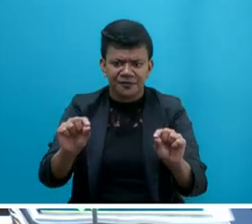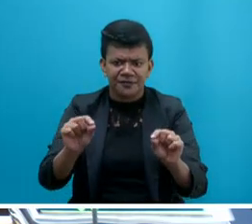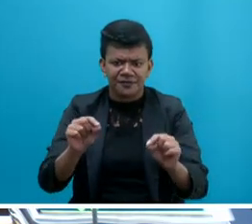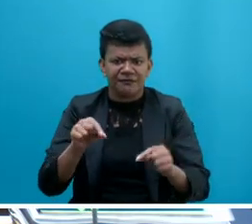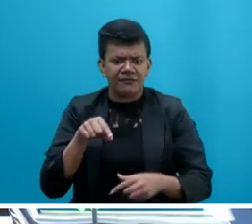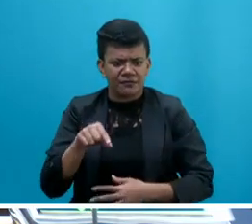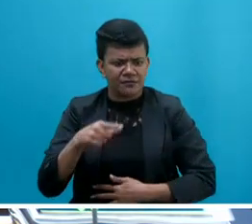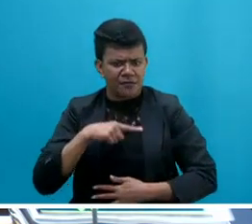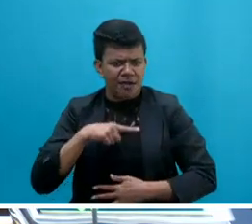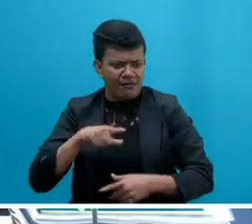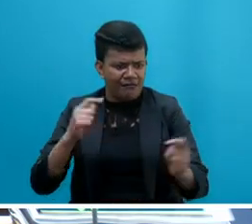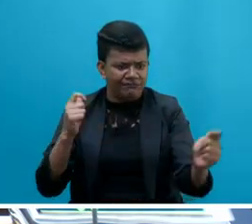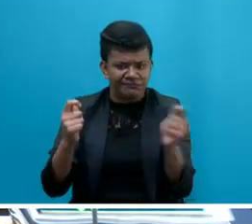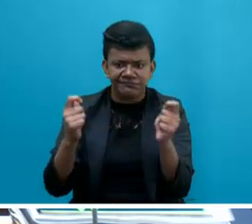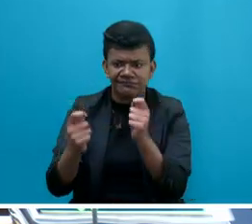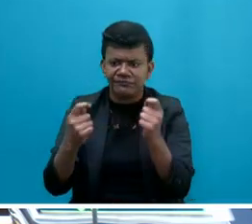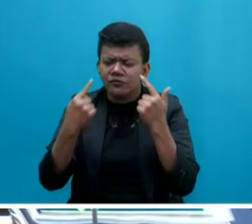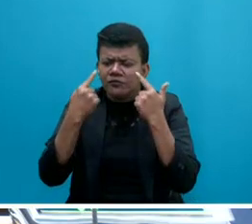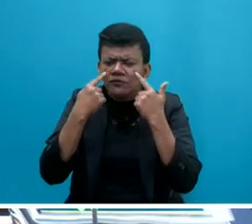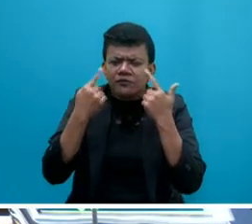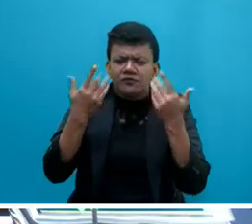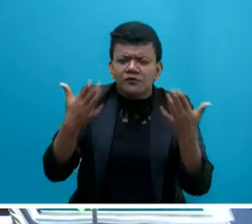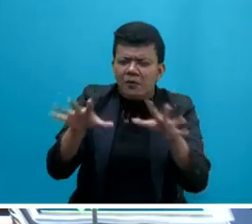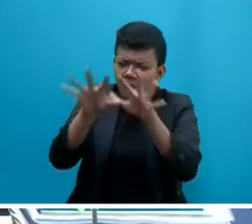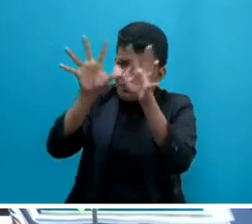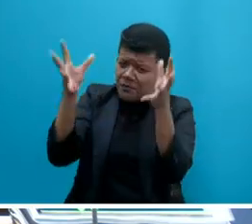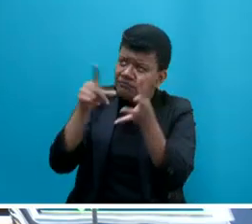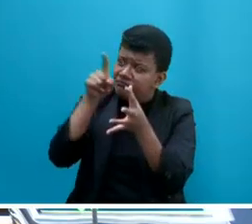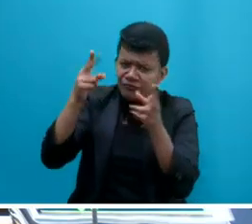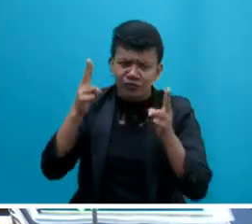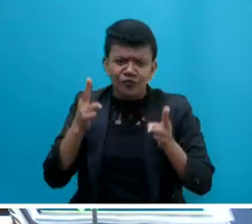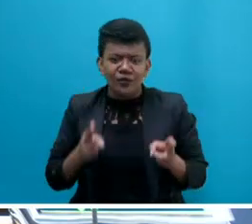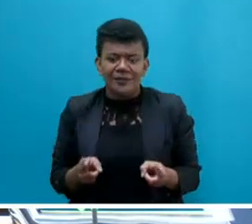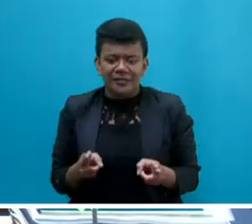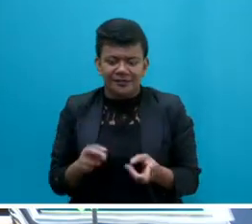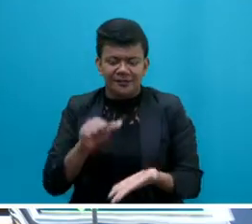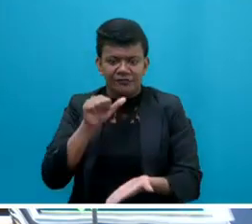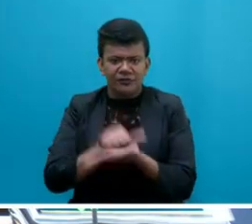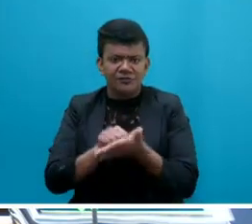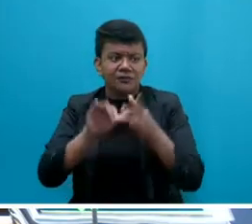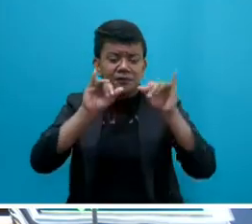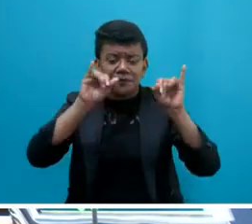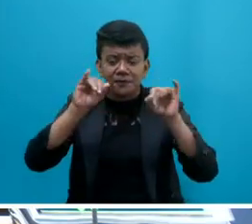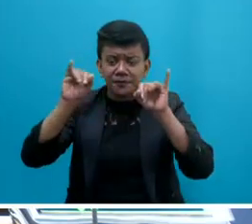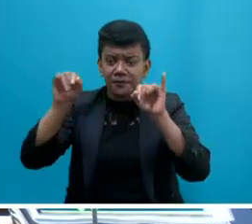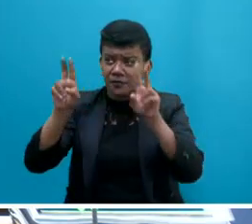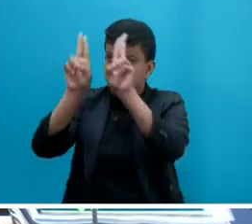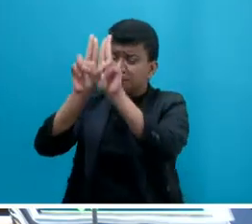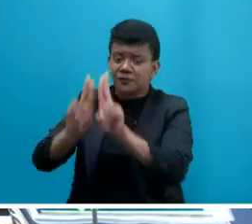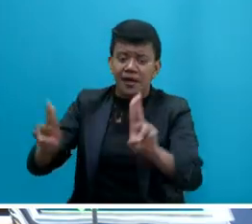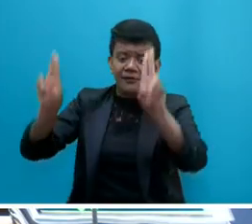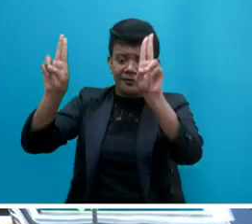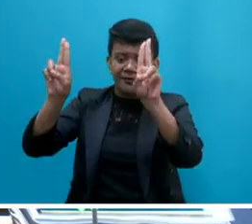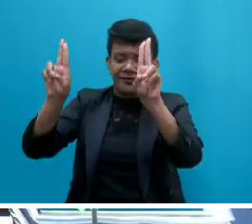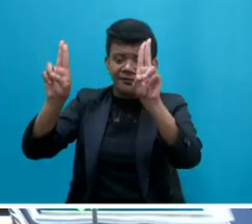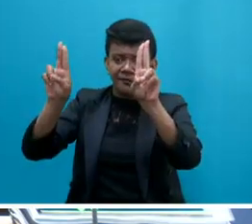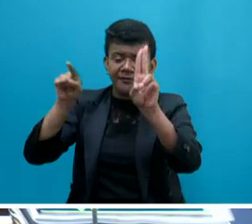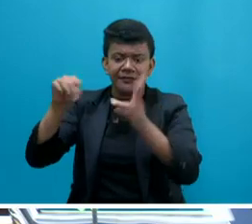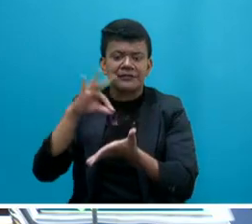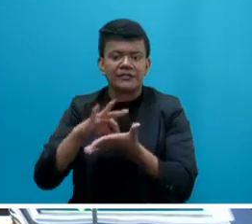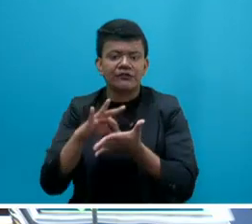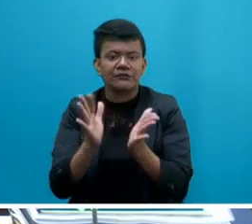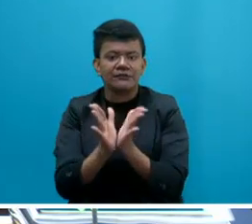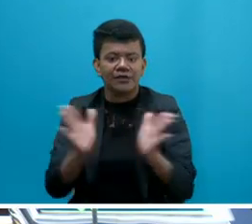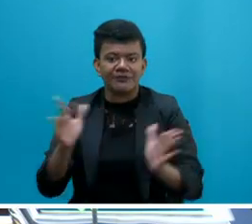shown leadership on global human rights issues. The UN Secretary General, His Excellency Mr. Antonio